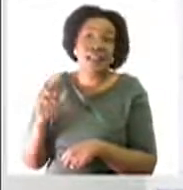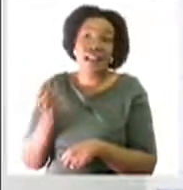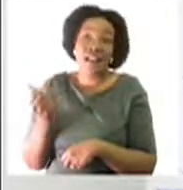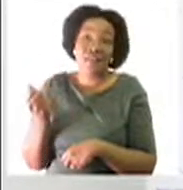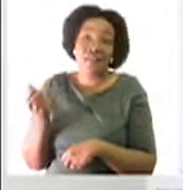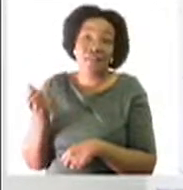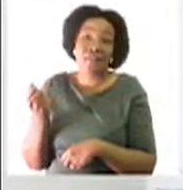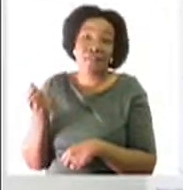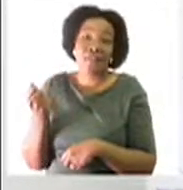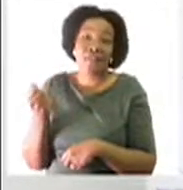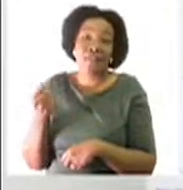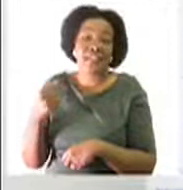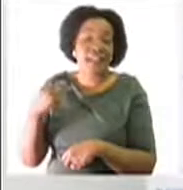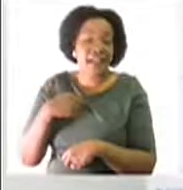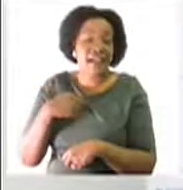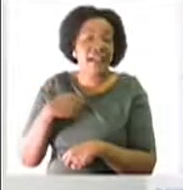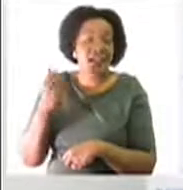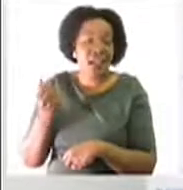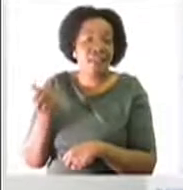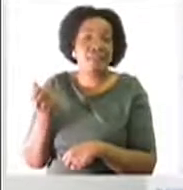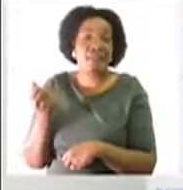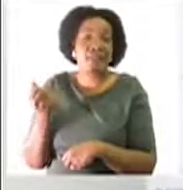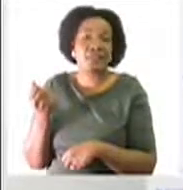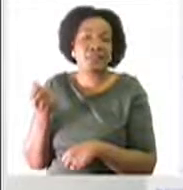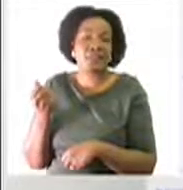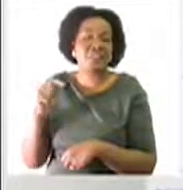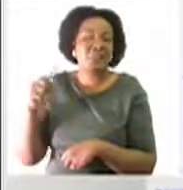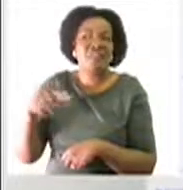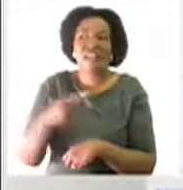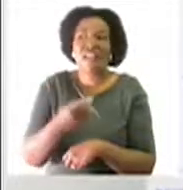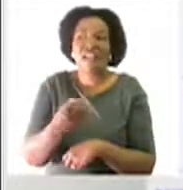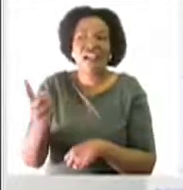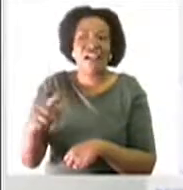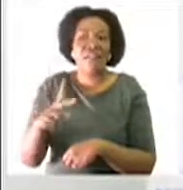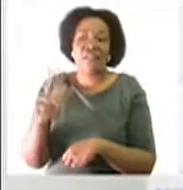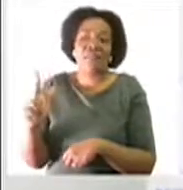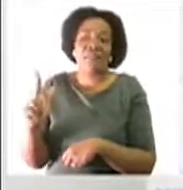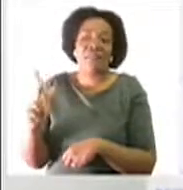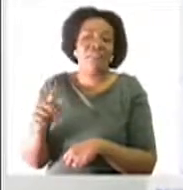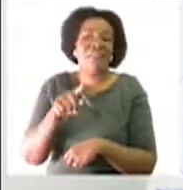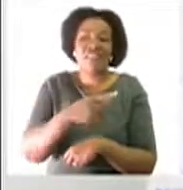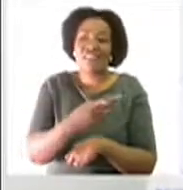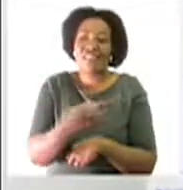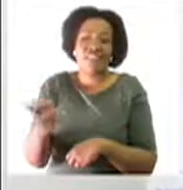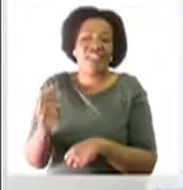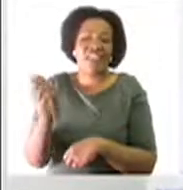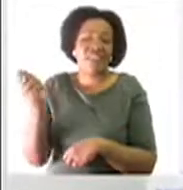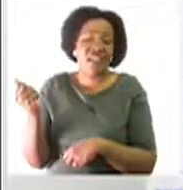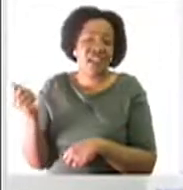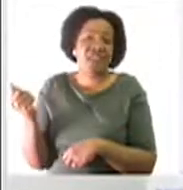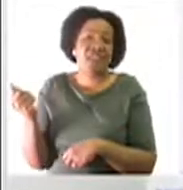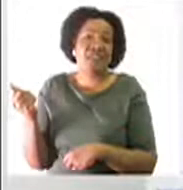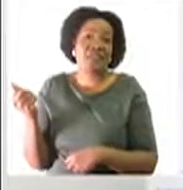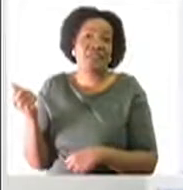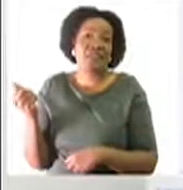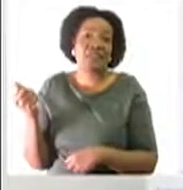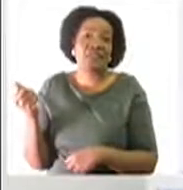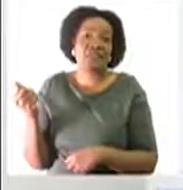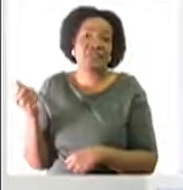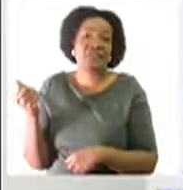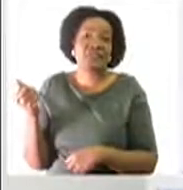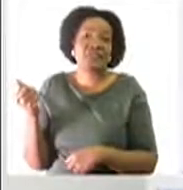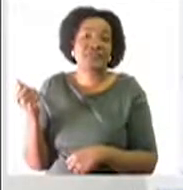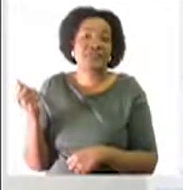When you're referring to other people, they have beautiful cars or